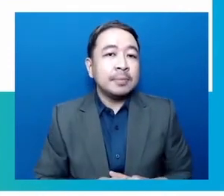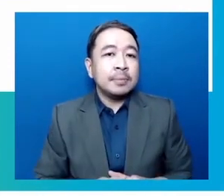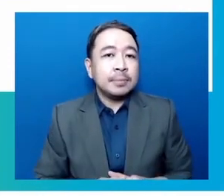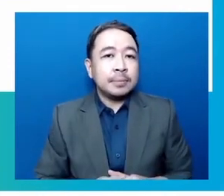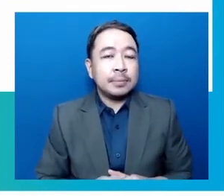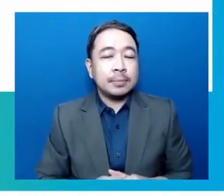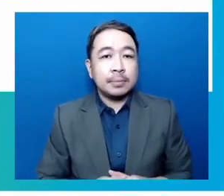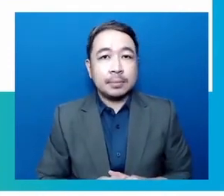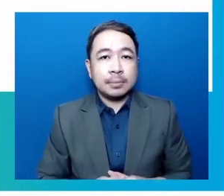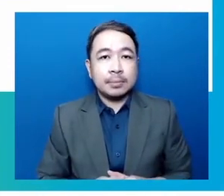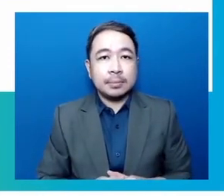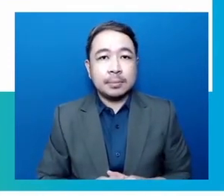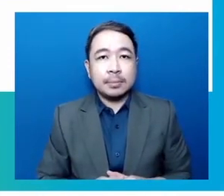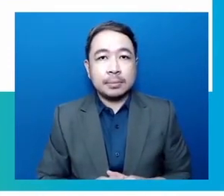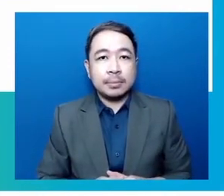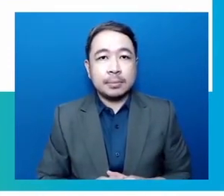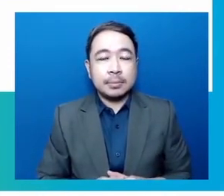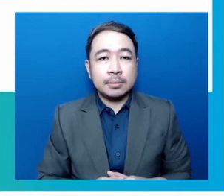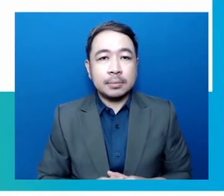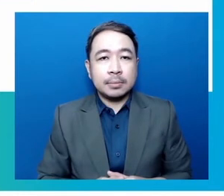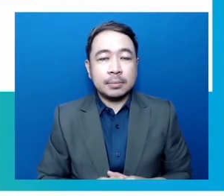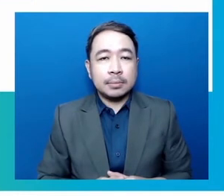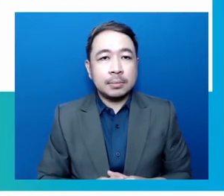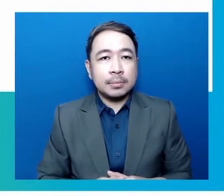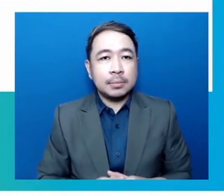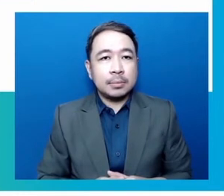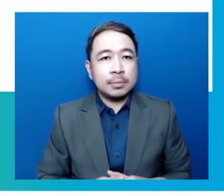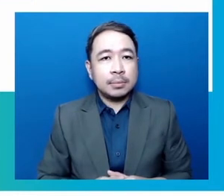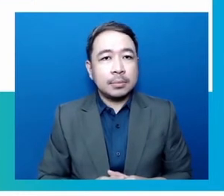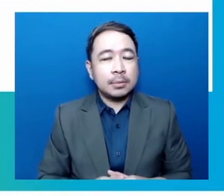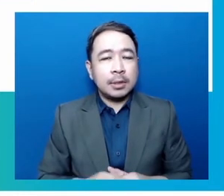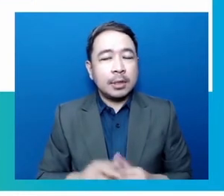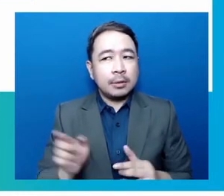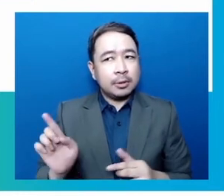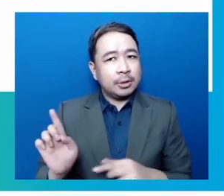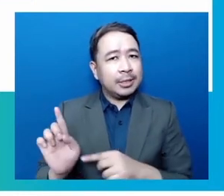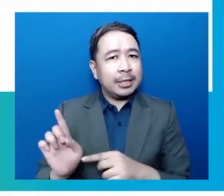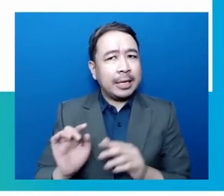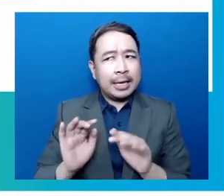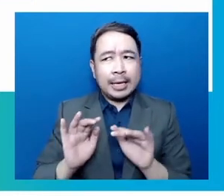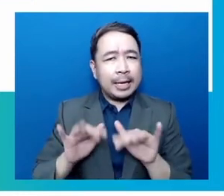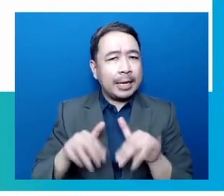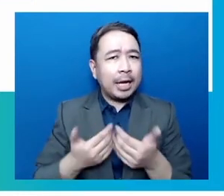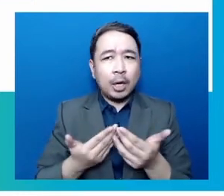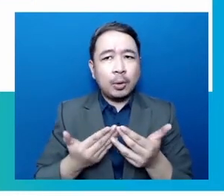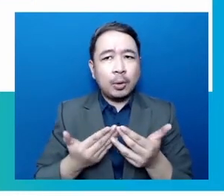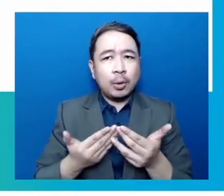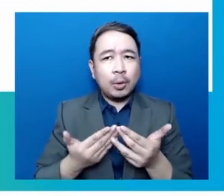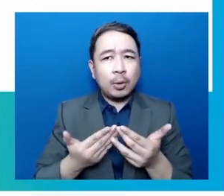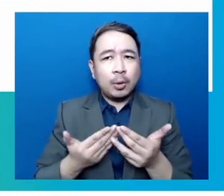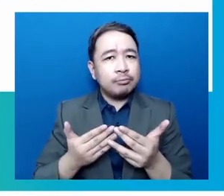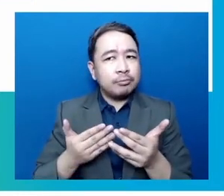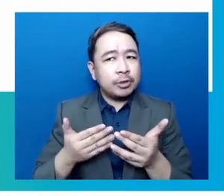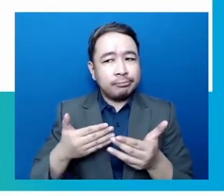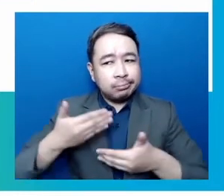that the way we approach a project, the way we approach a program, will always